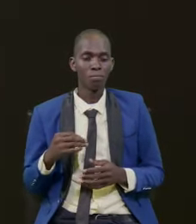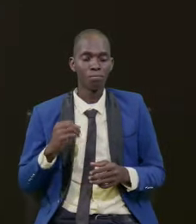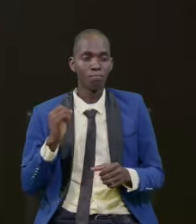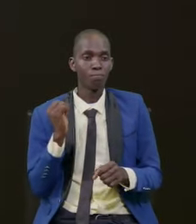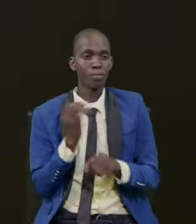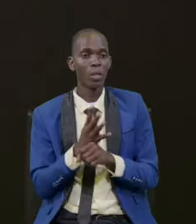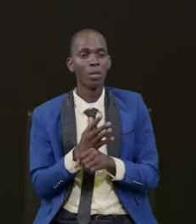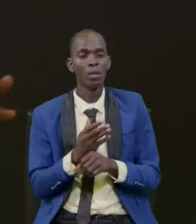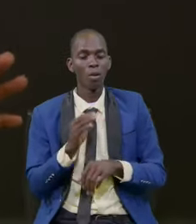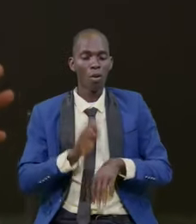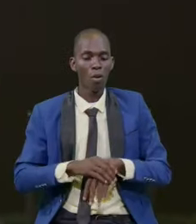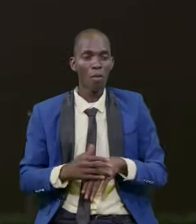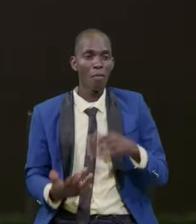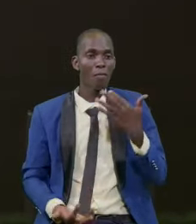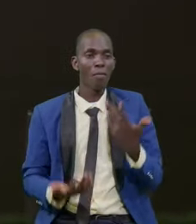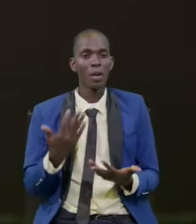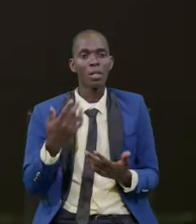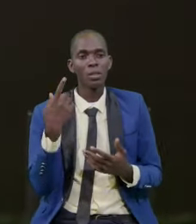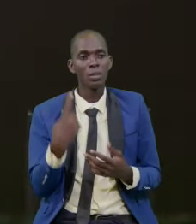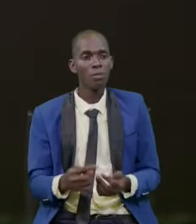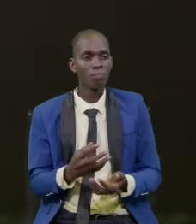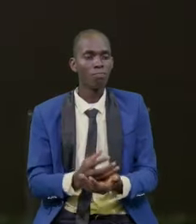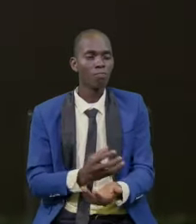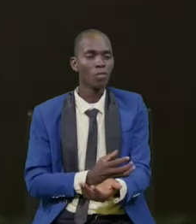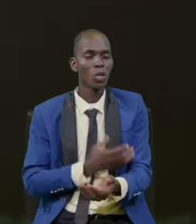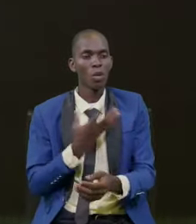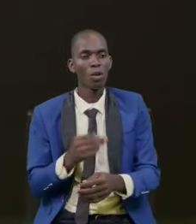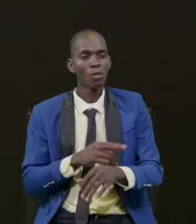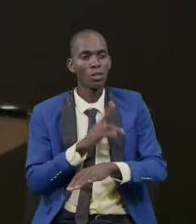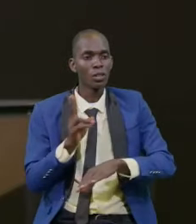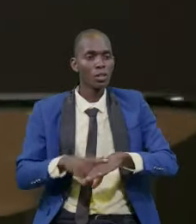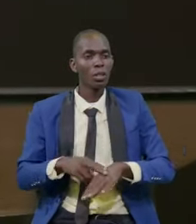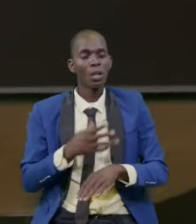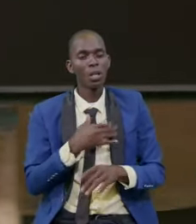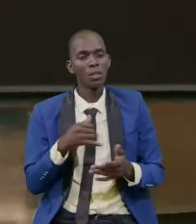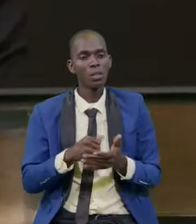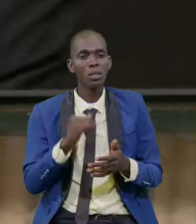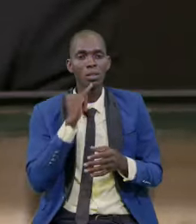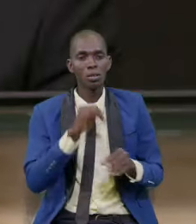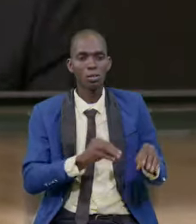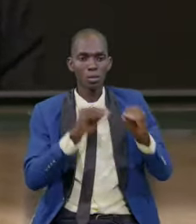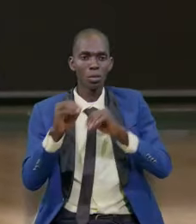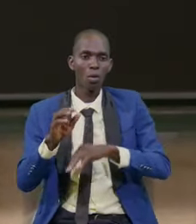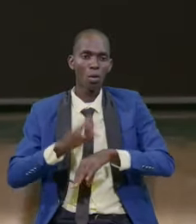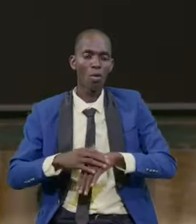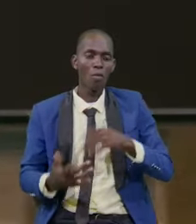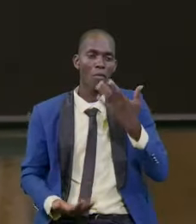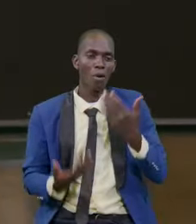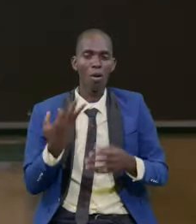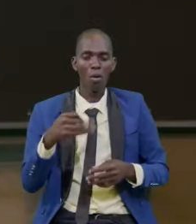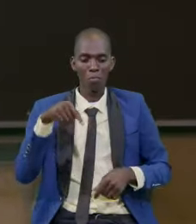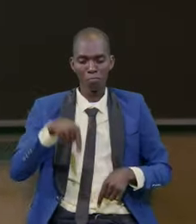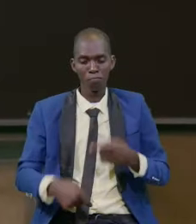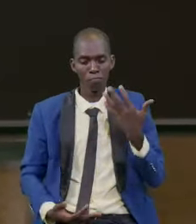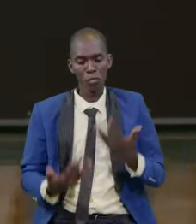on fire the course of nature, and it is set on the fire of